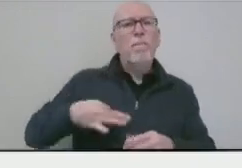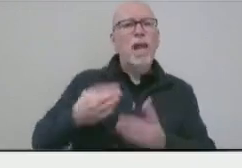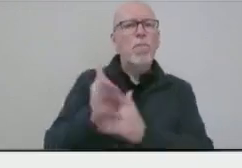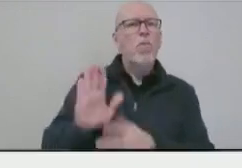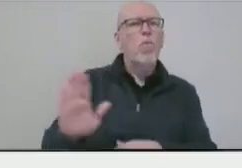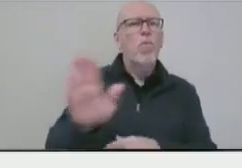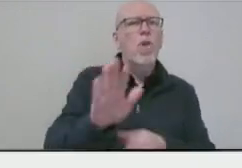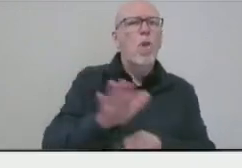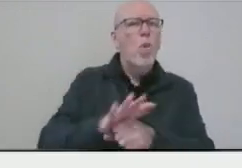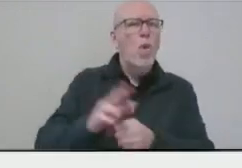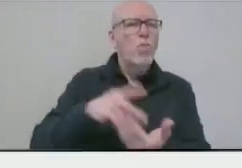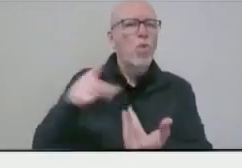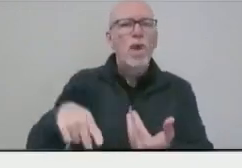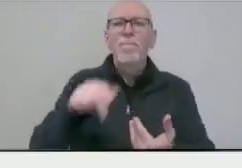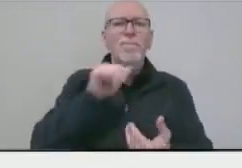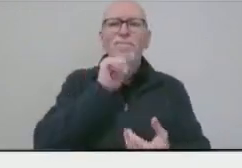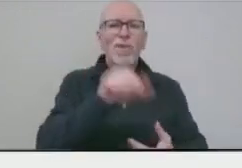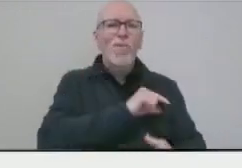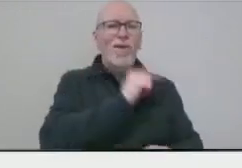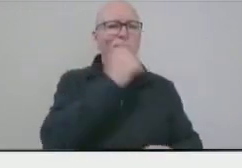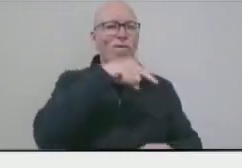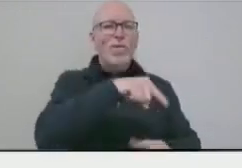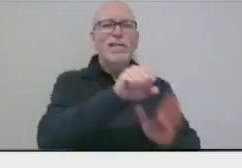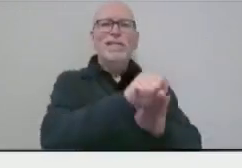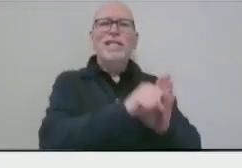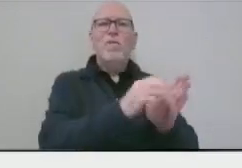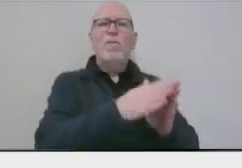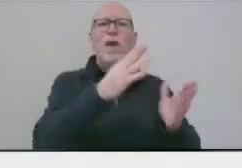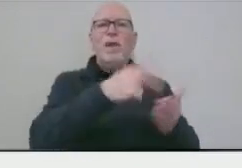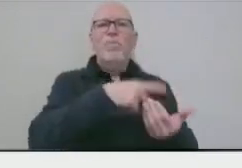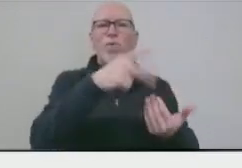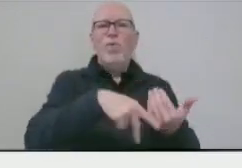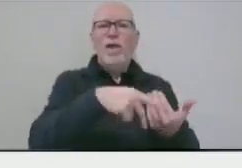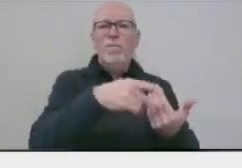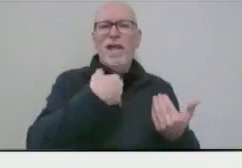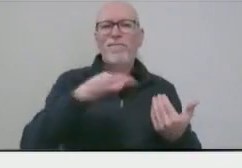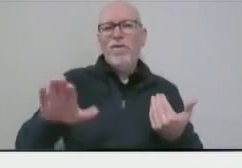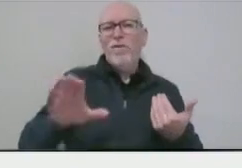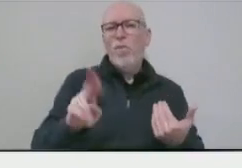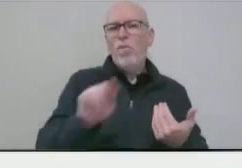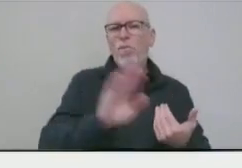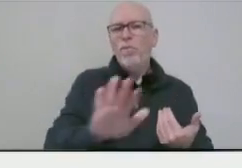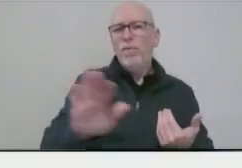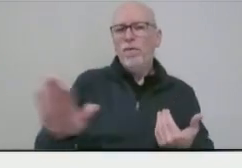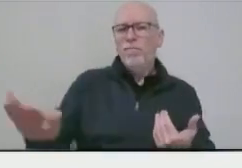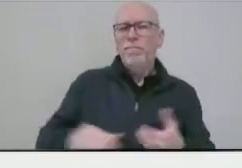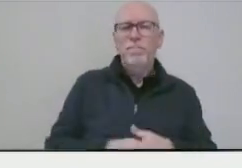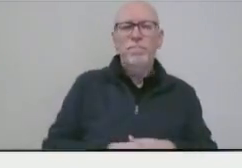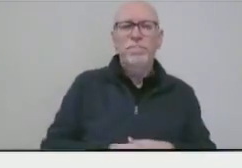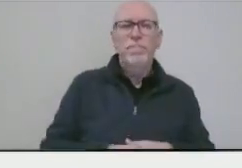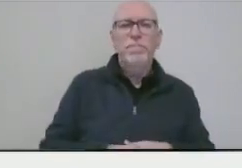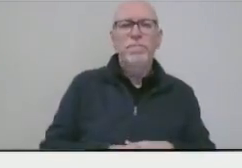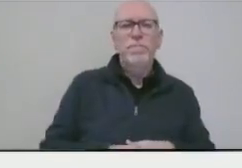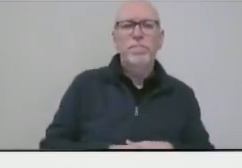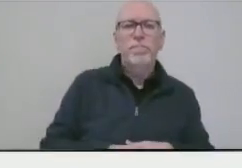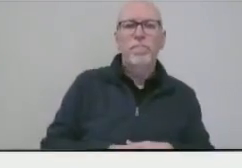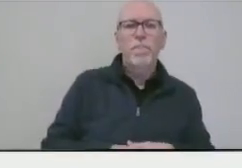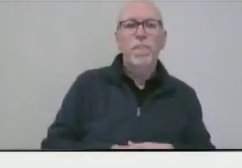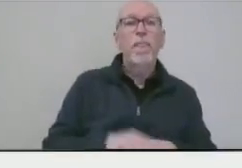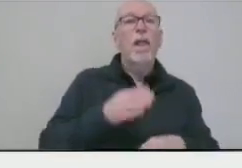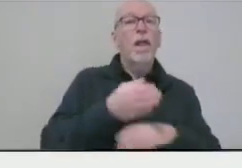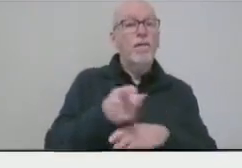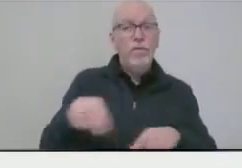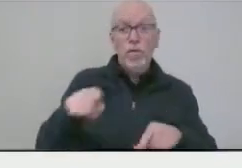program and are not eligible to apply for the rental assistance and utility home energy assistance through the state's program. Once available,